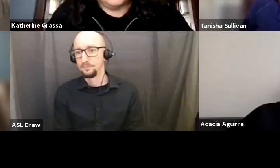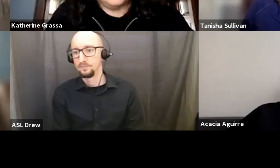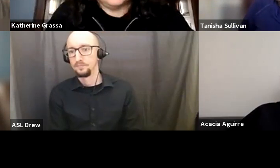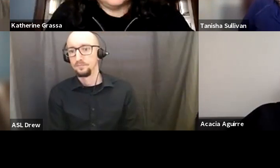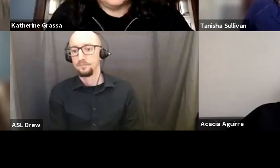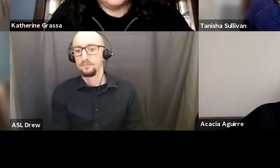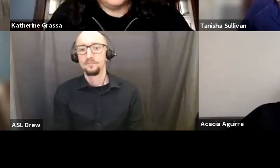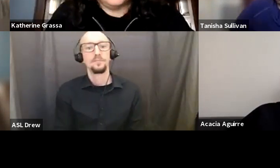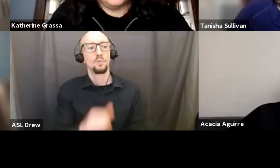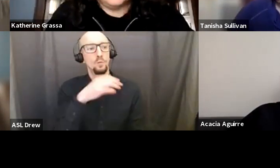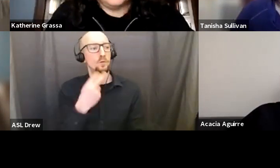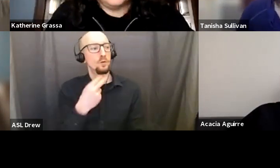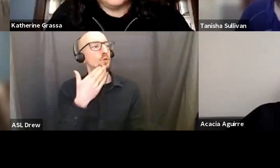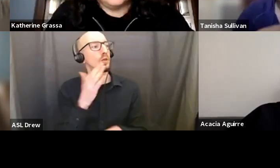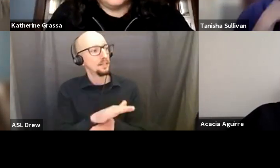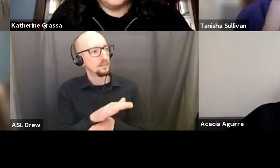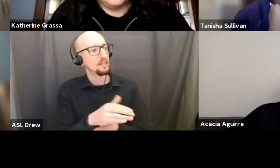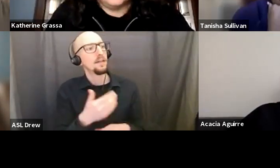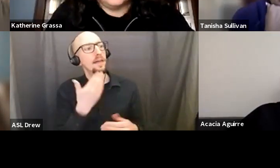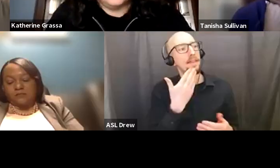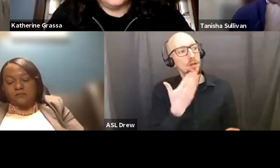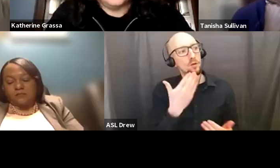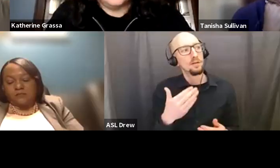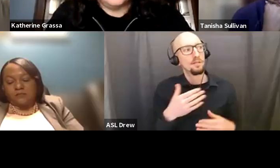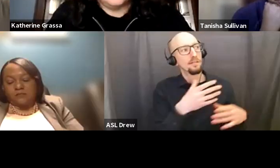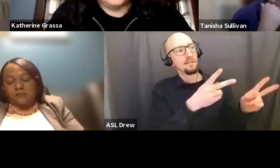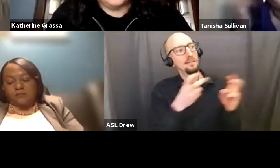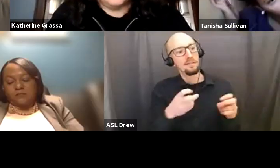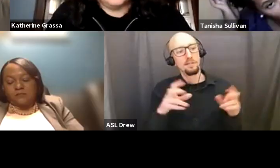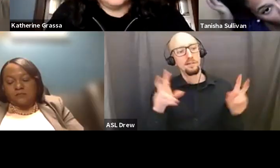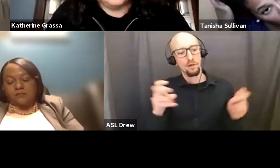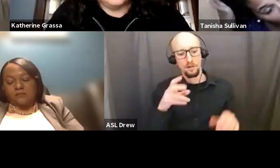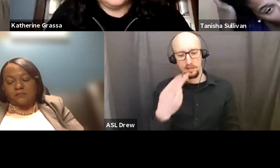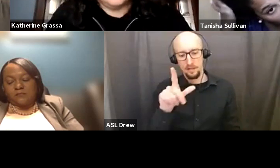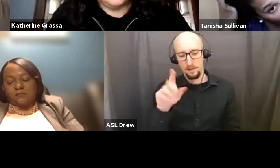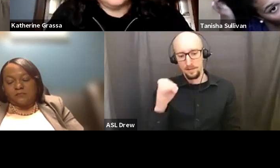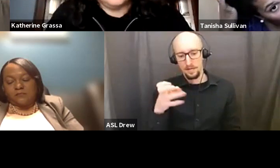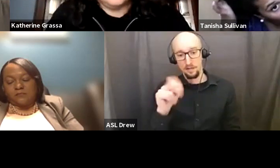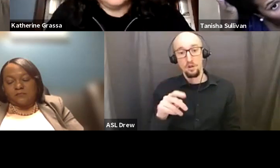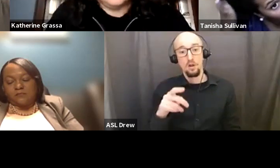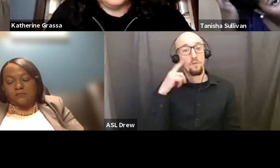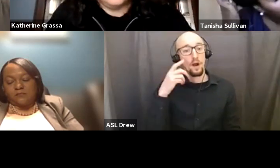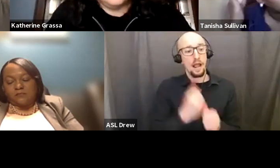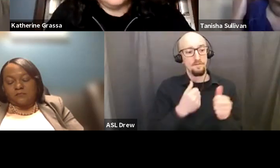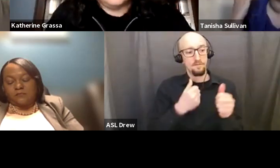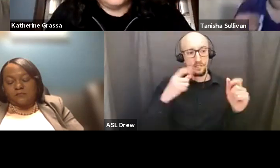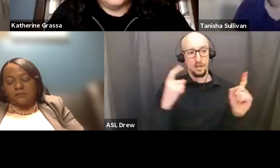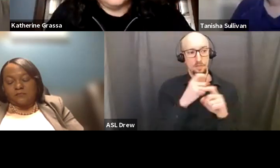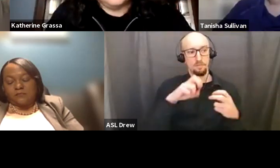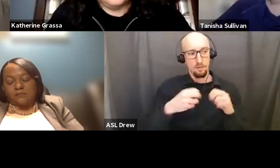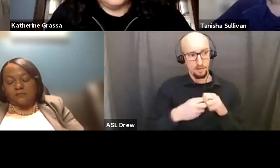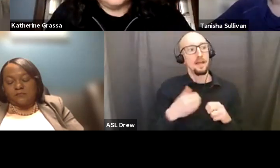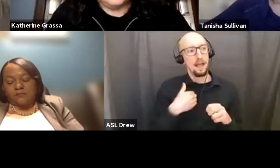Good evening and thank you. Paraphrasing H.L. Mencken, quote, "For every complex problem, there is a simple answer and it is